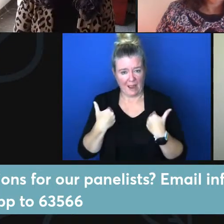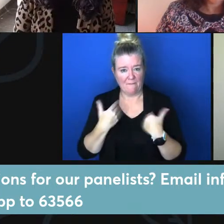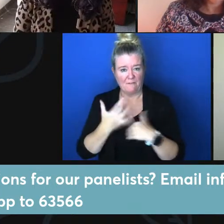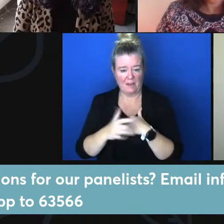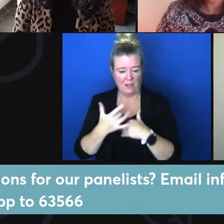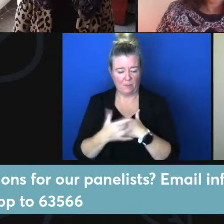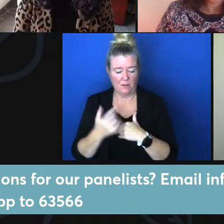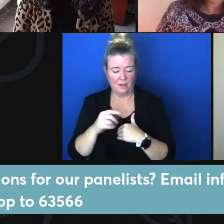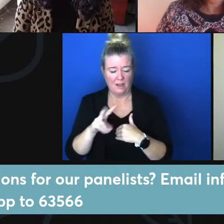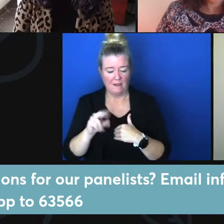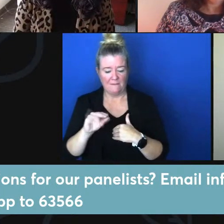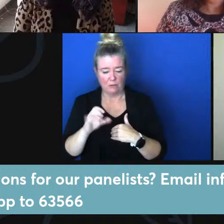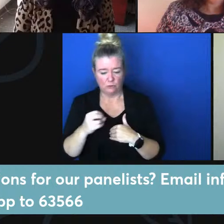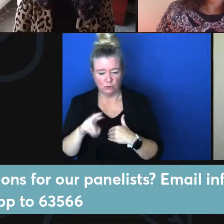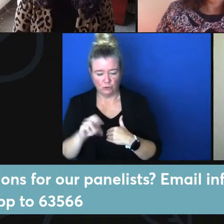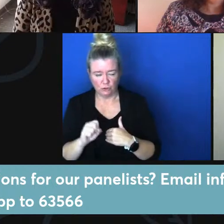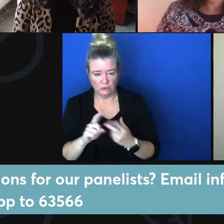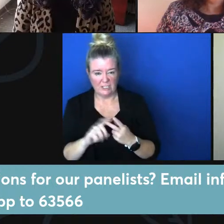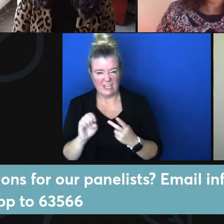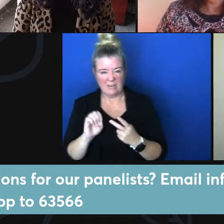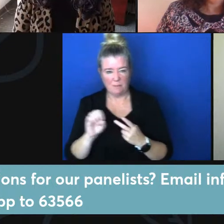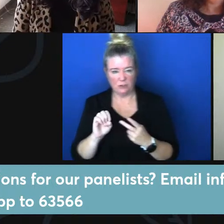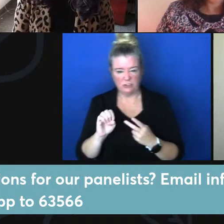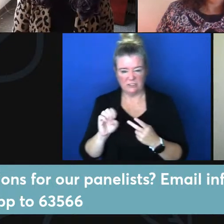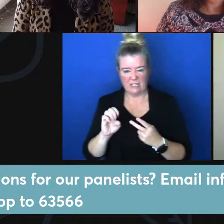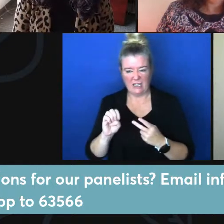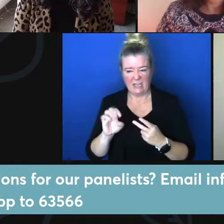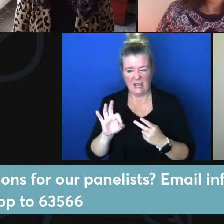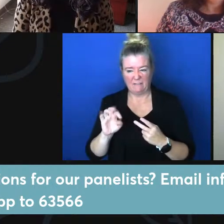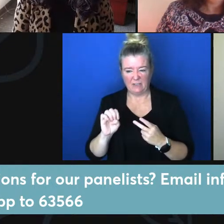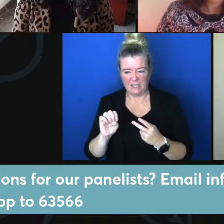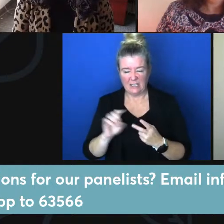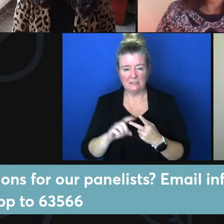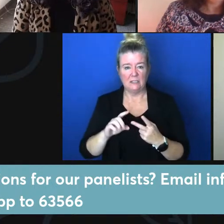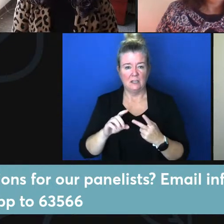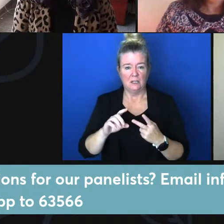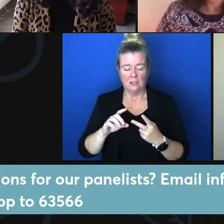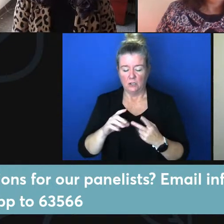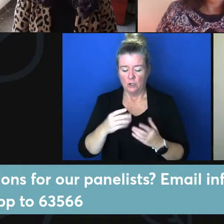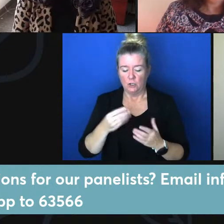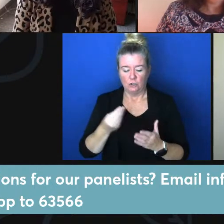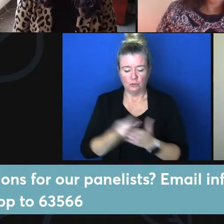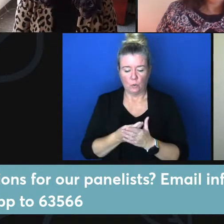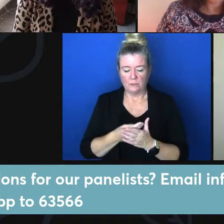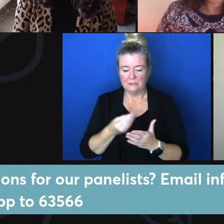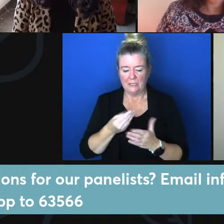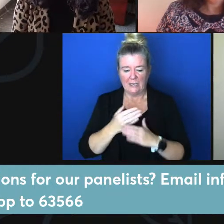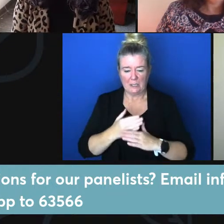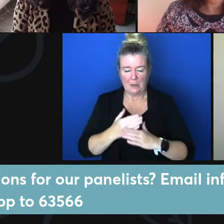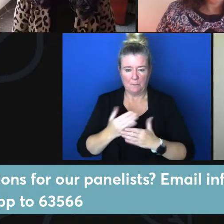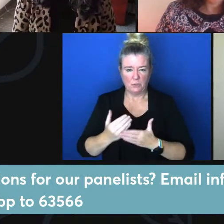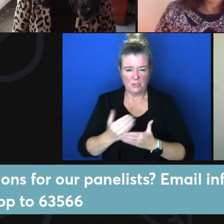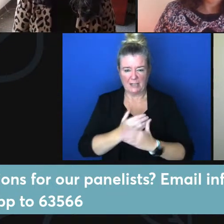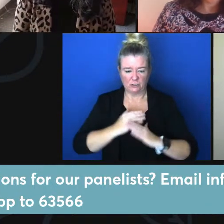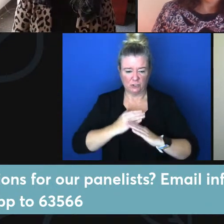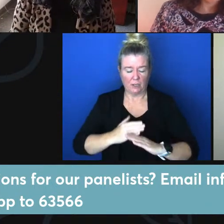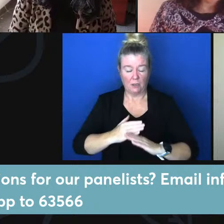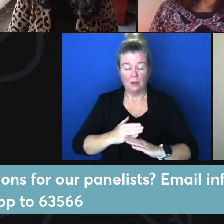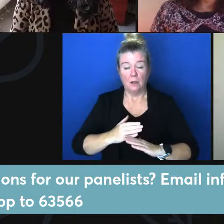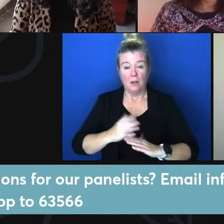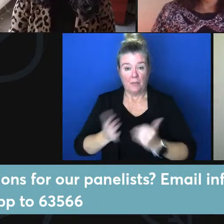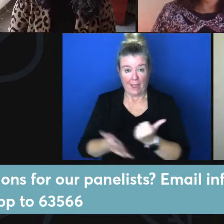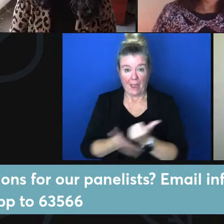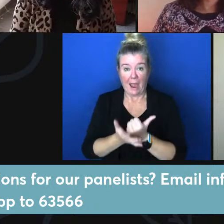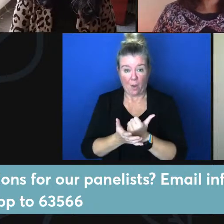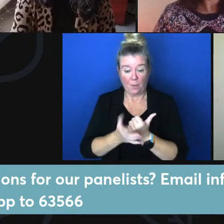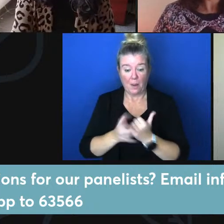as vouchers, emergency EHVs, source of income protections, and kind of, you know, they help, but obviously they